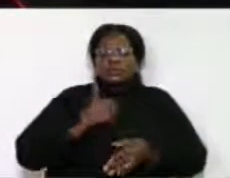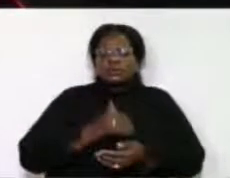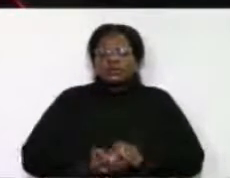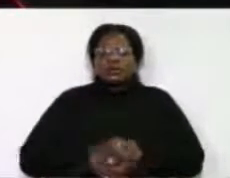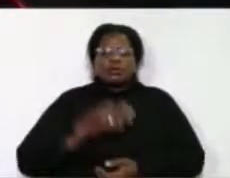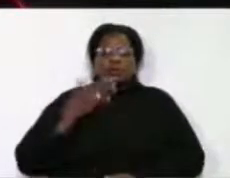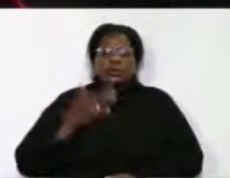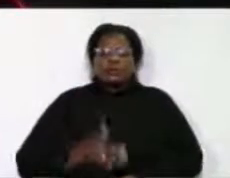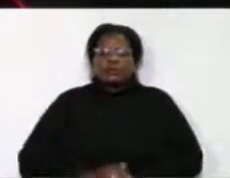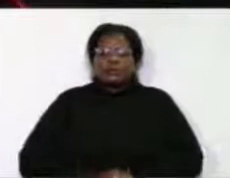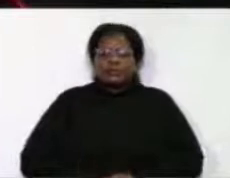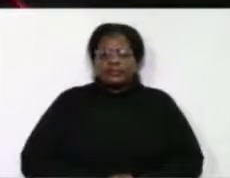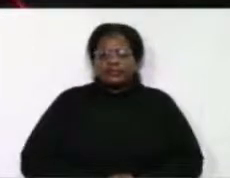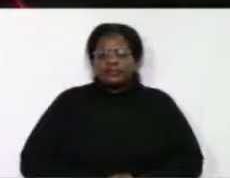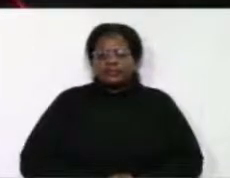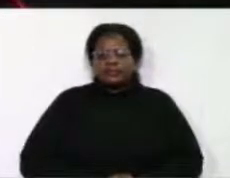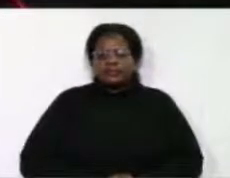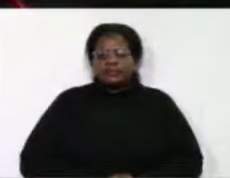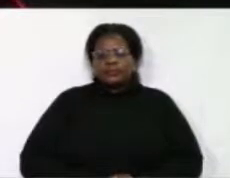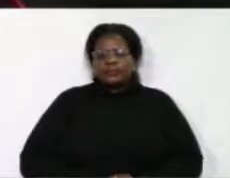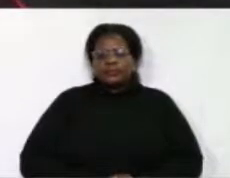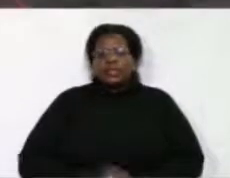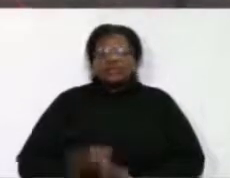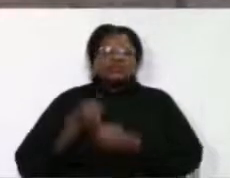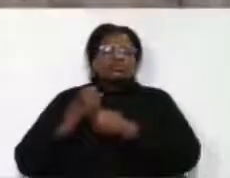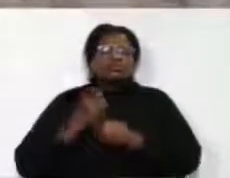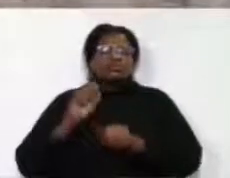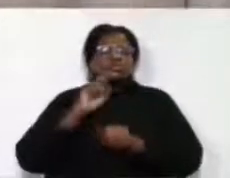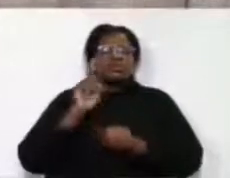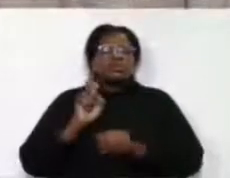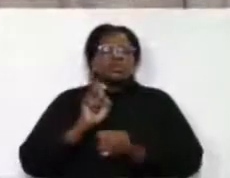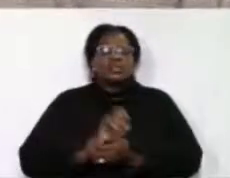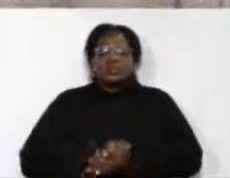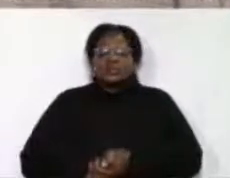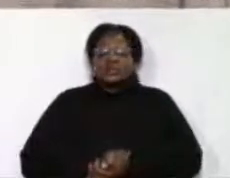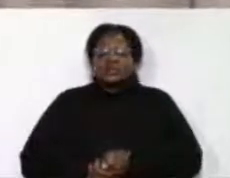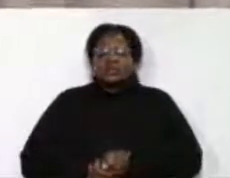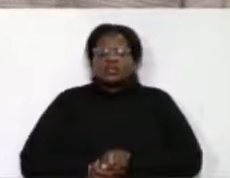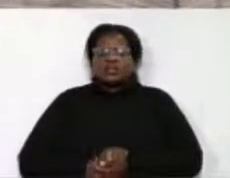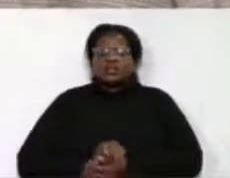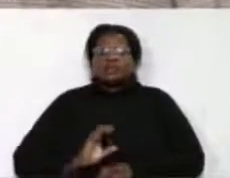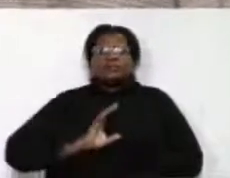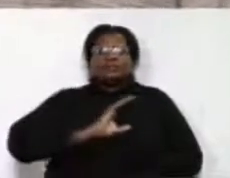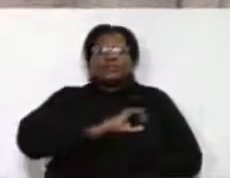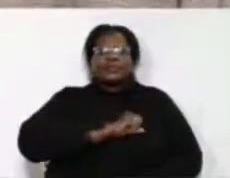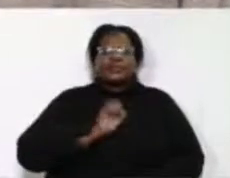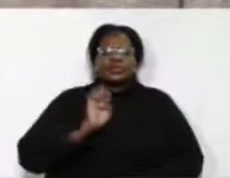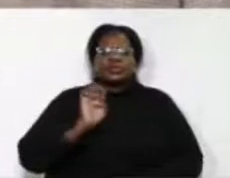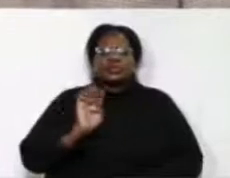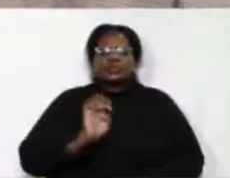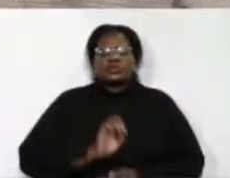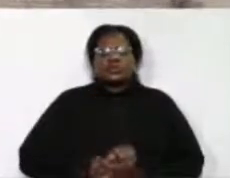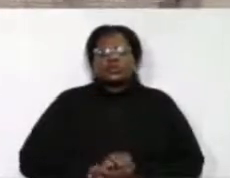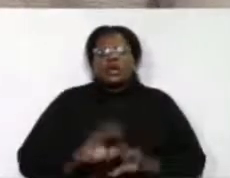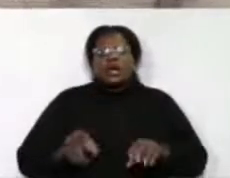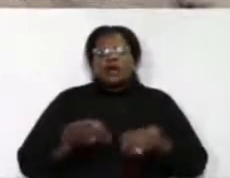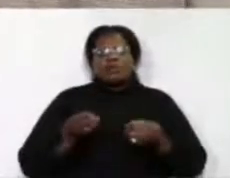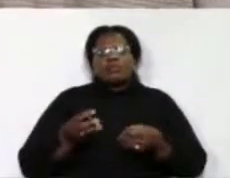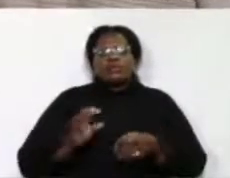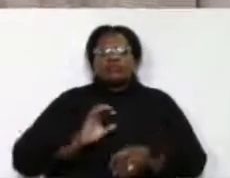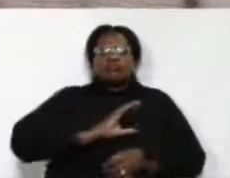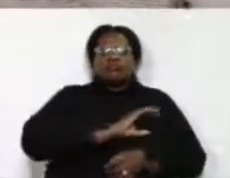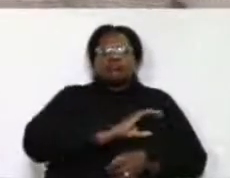Hey, that's a difficult question to answer, isn't it? Because it depends on your patience, and if you're getting into debt, how much debt do you want to get